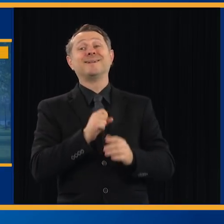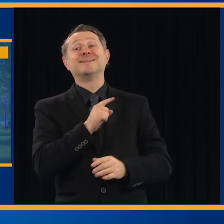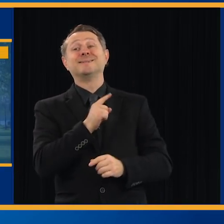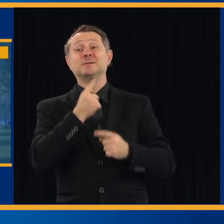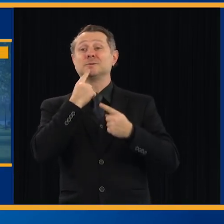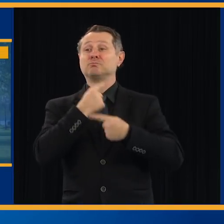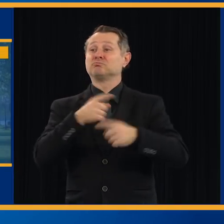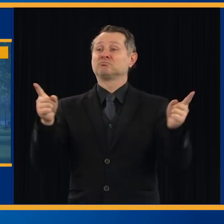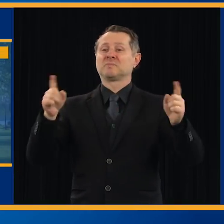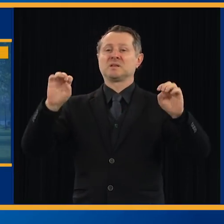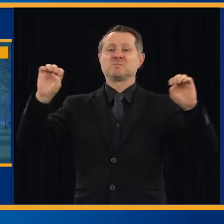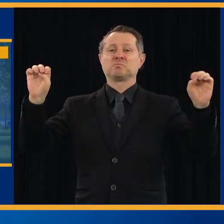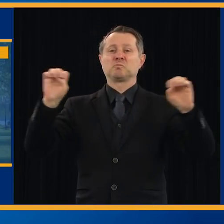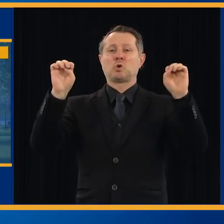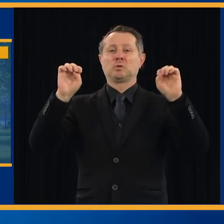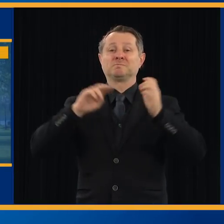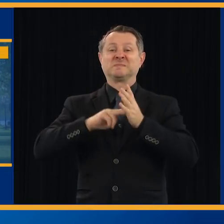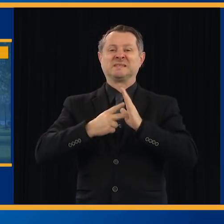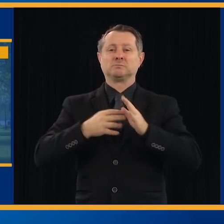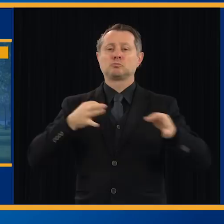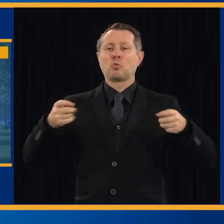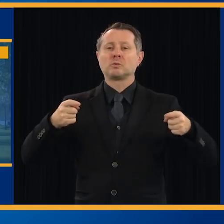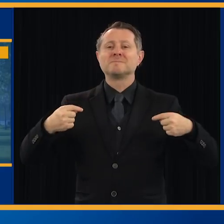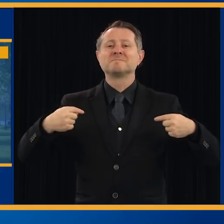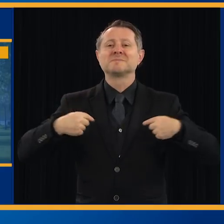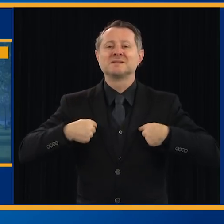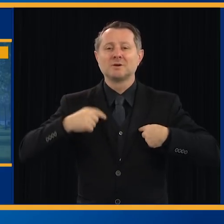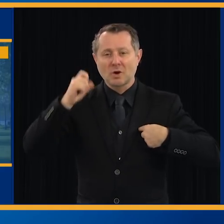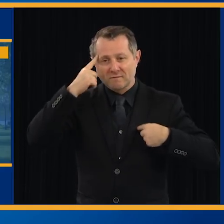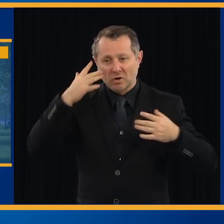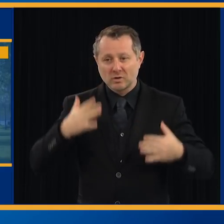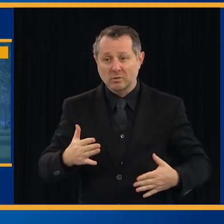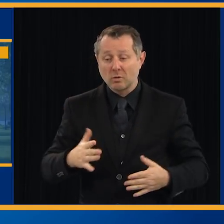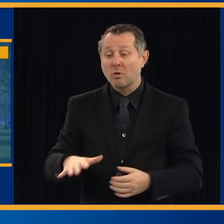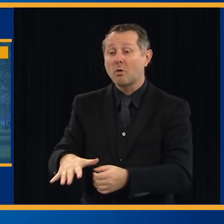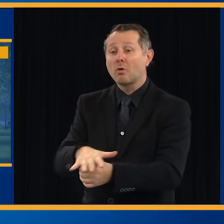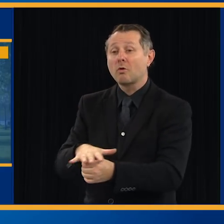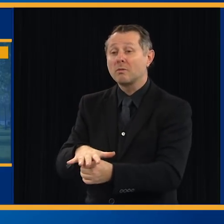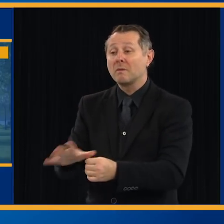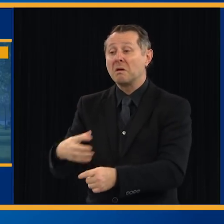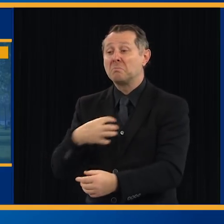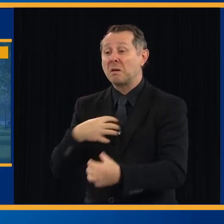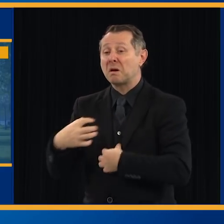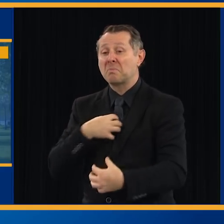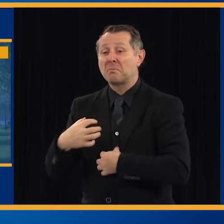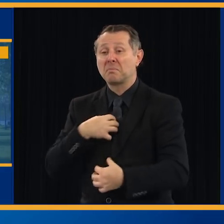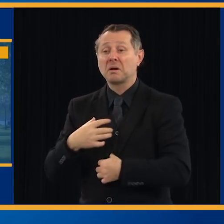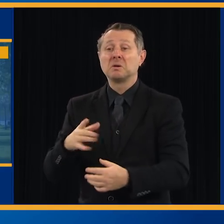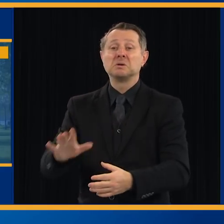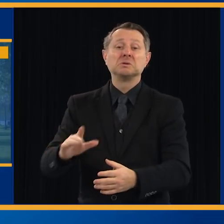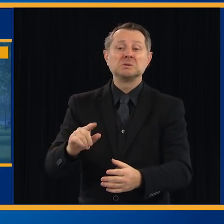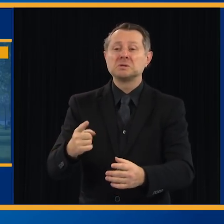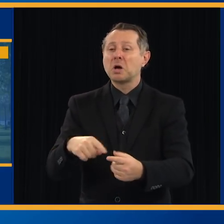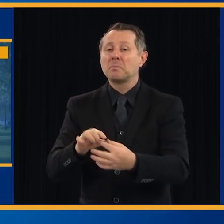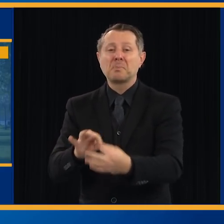emergency. Blame me. Blame me. Somebody's complaining about a beach. Somebody's complaining